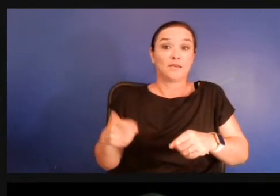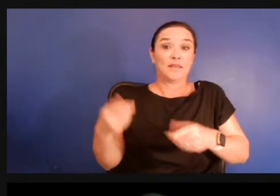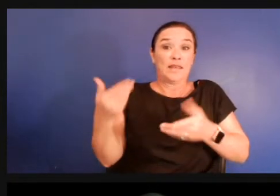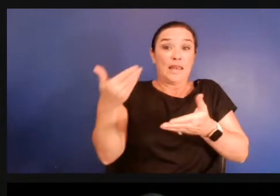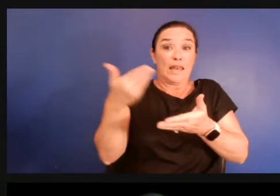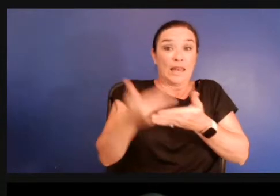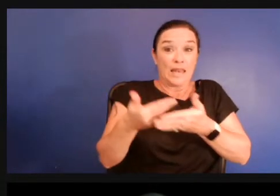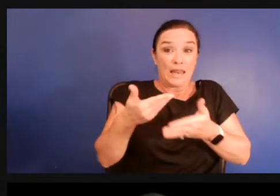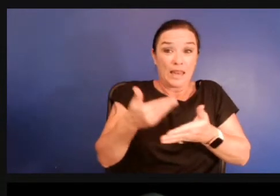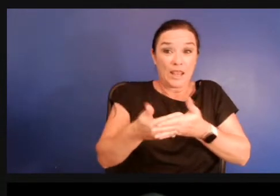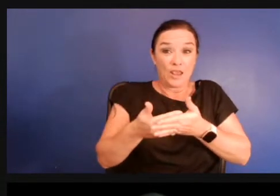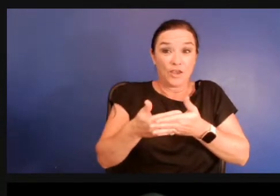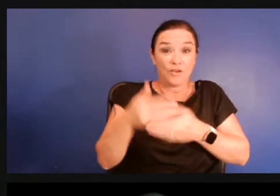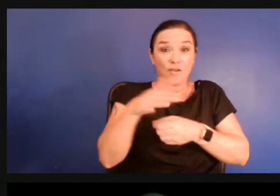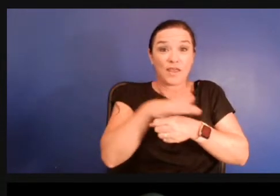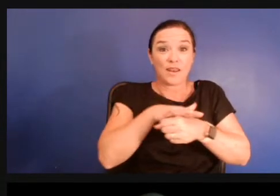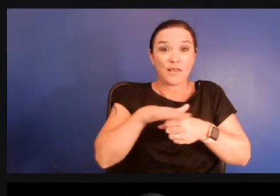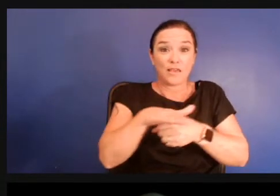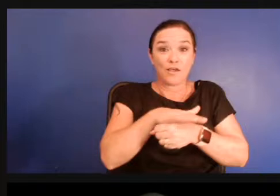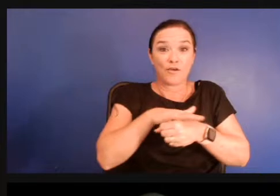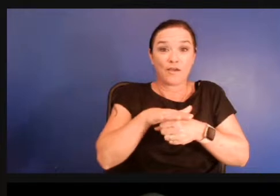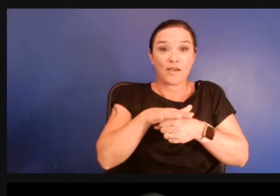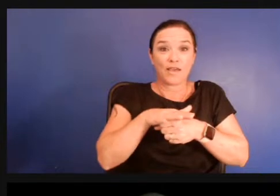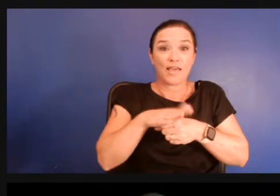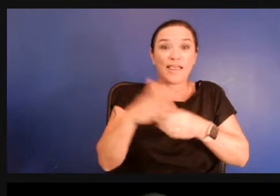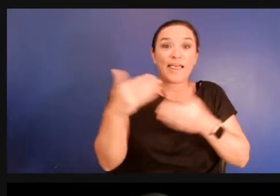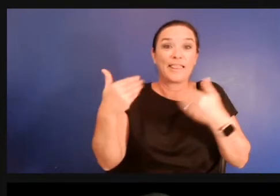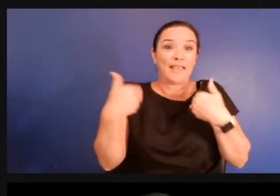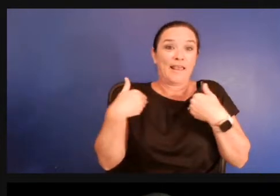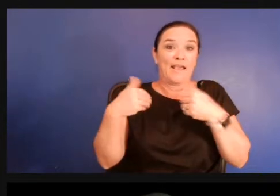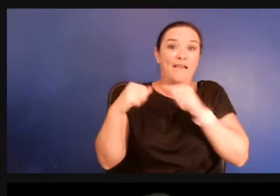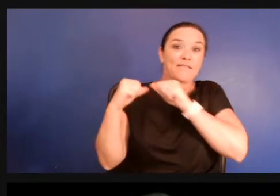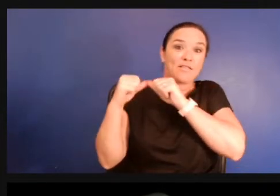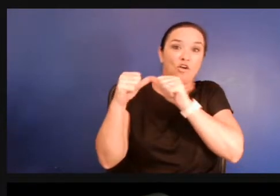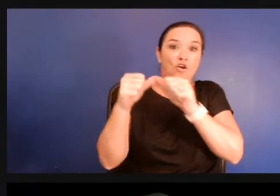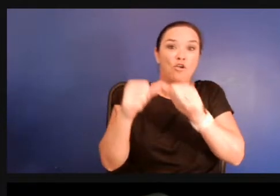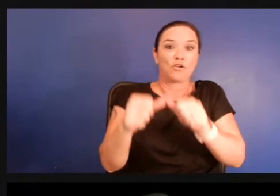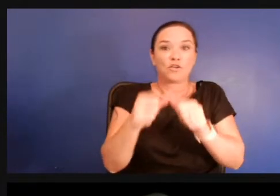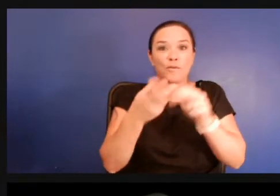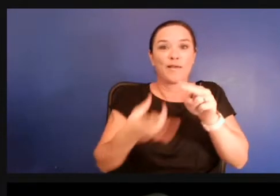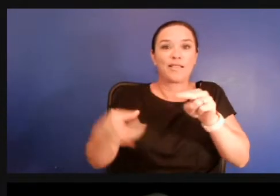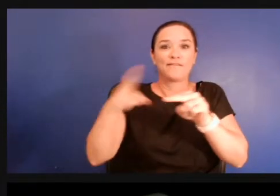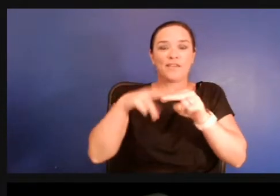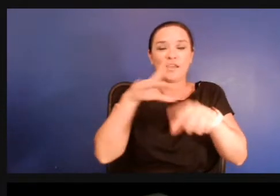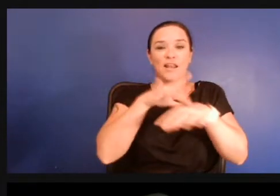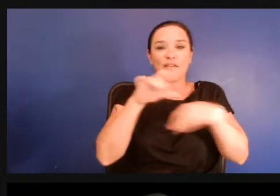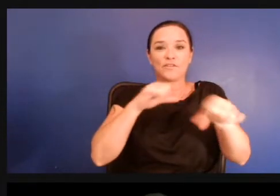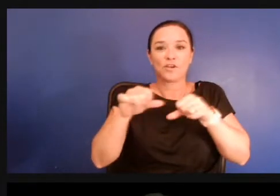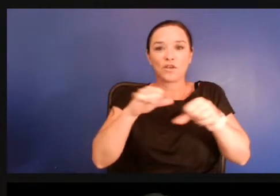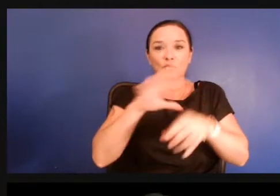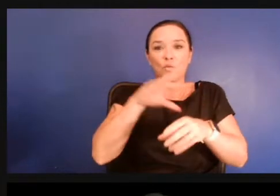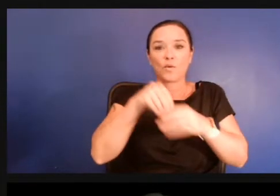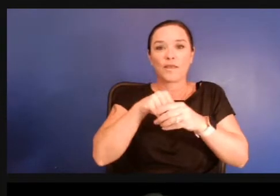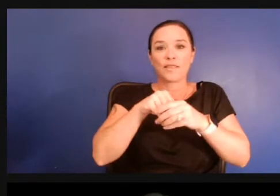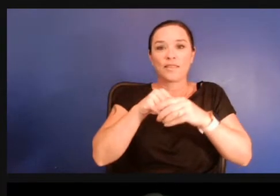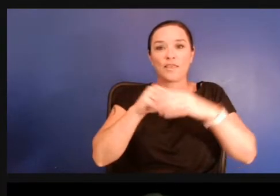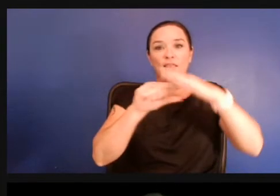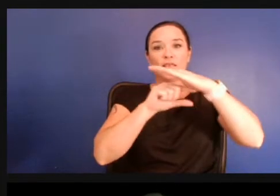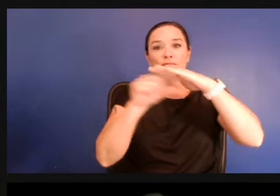near a concentrated zone of long-term elevated seismicity within the mantle under